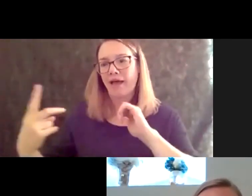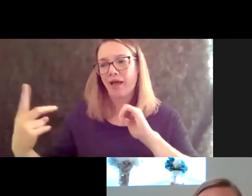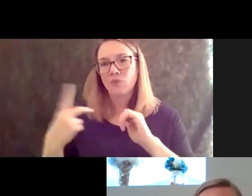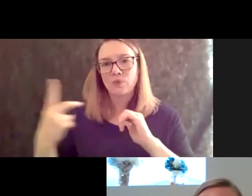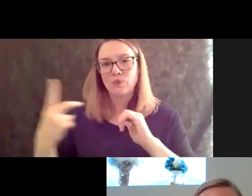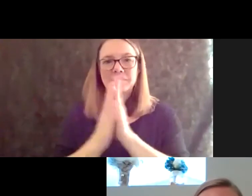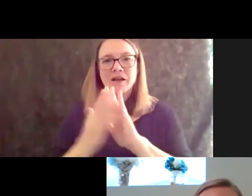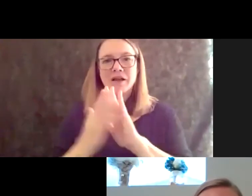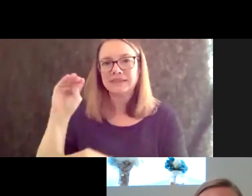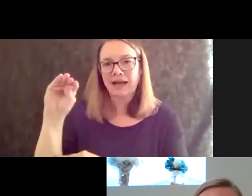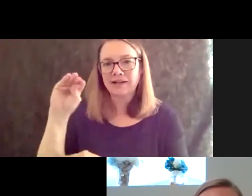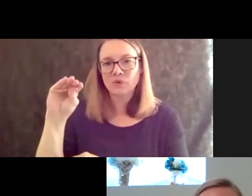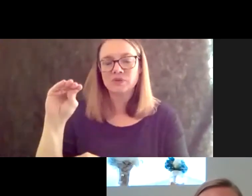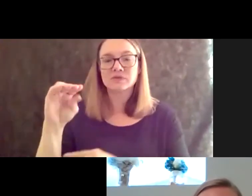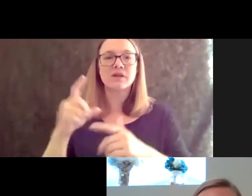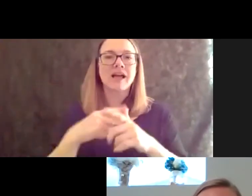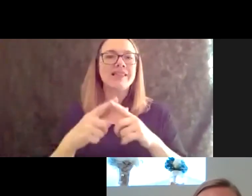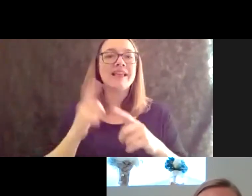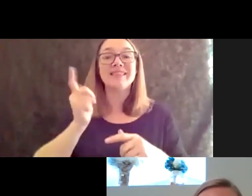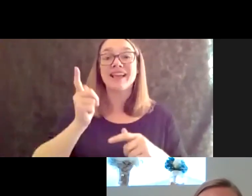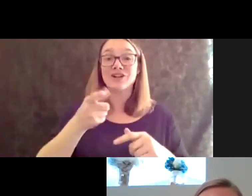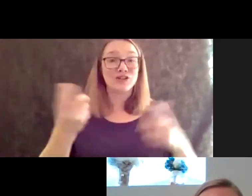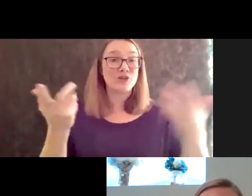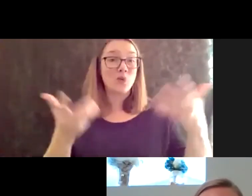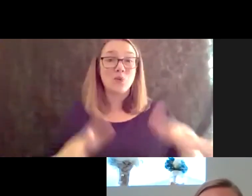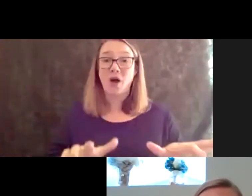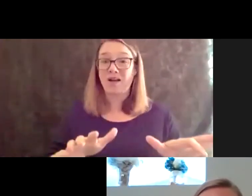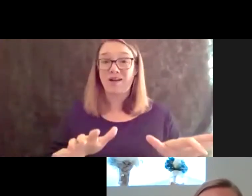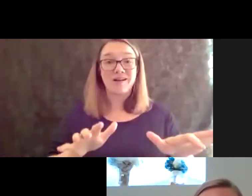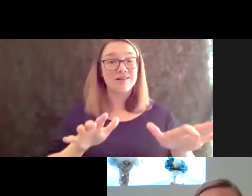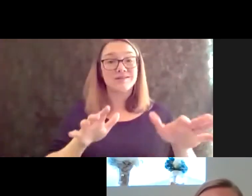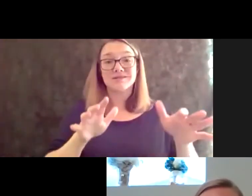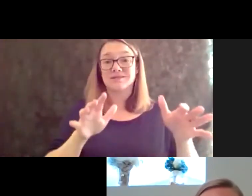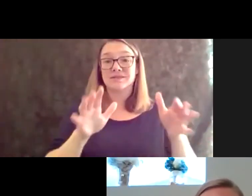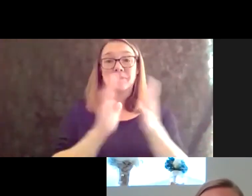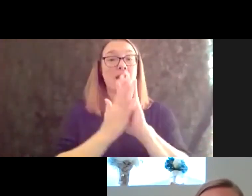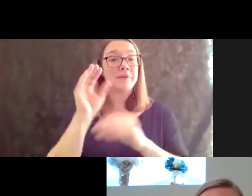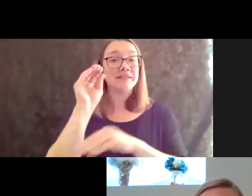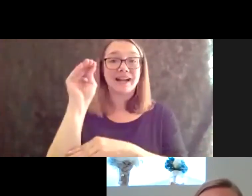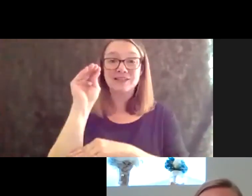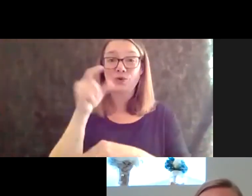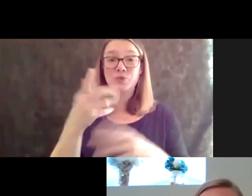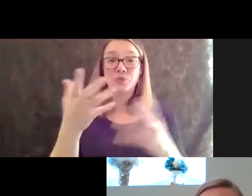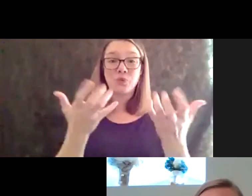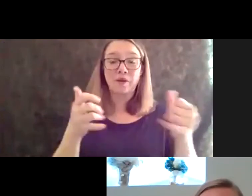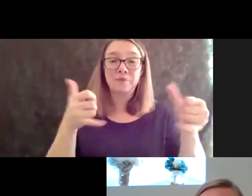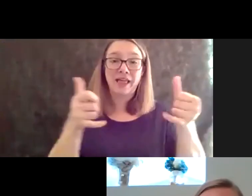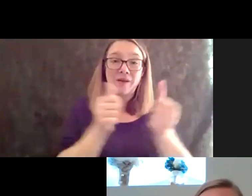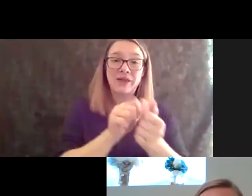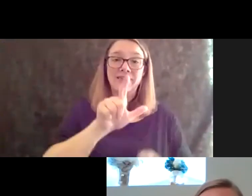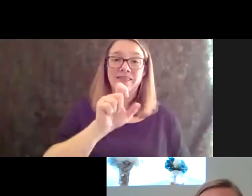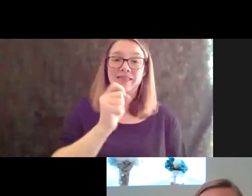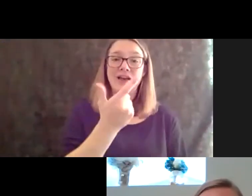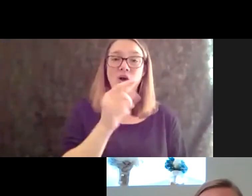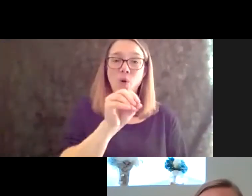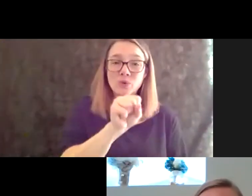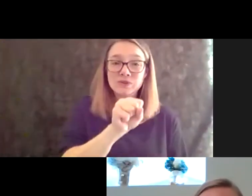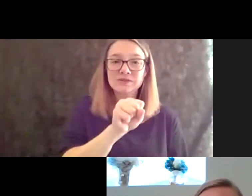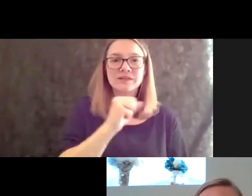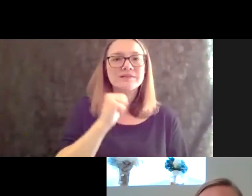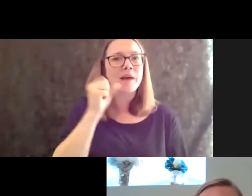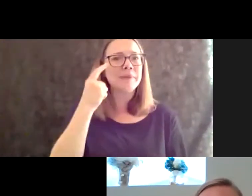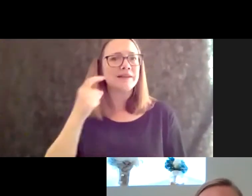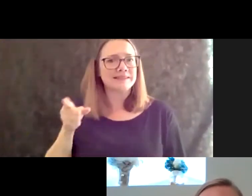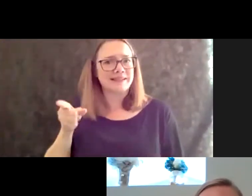day, you don't wanna be a dinosaur. Maybe you wanna play with Legos, and not because you have them laying around for your child,